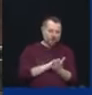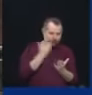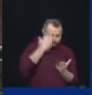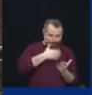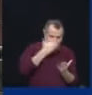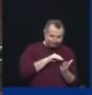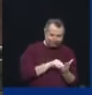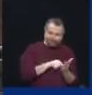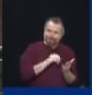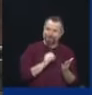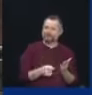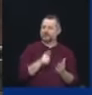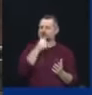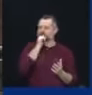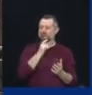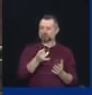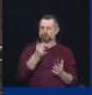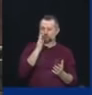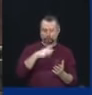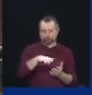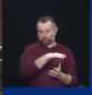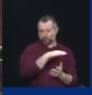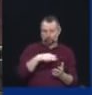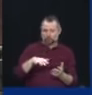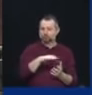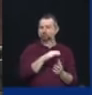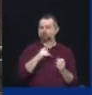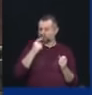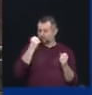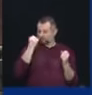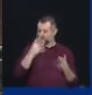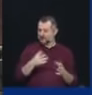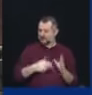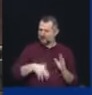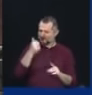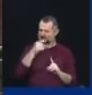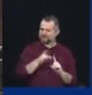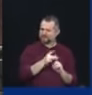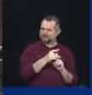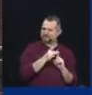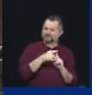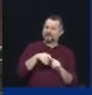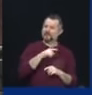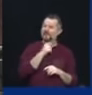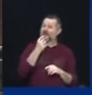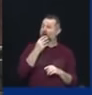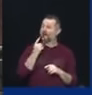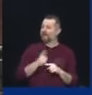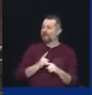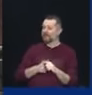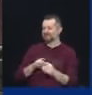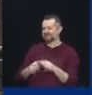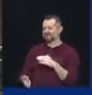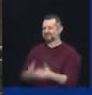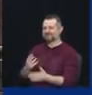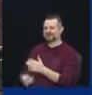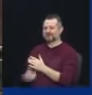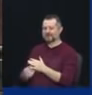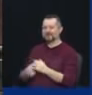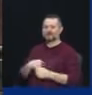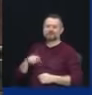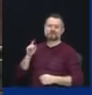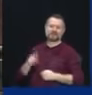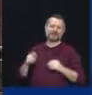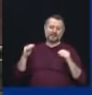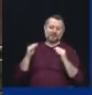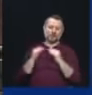COVID, not just in more testing positive, but actually in more deaths. So equitable distribution is a big part of what